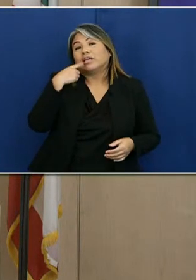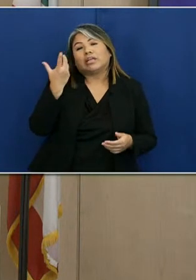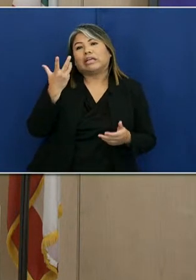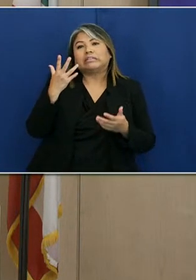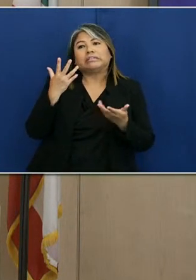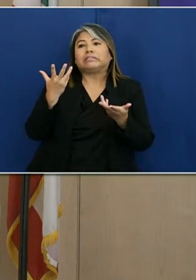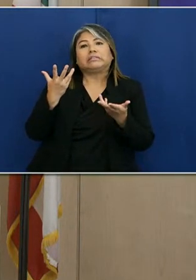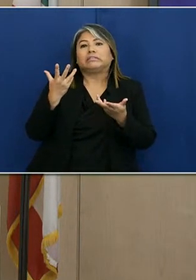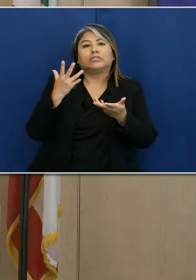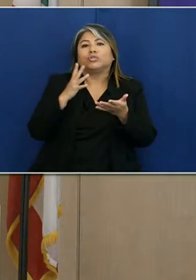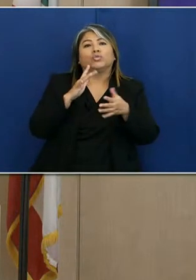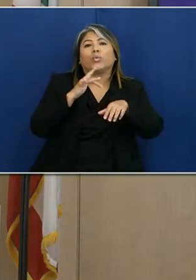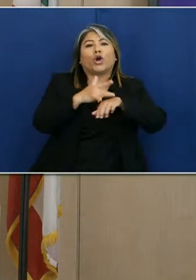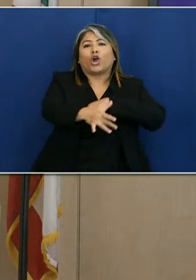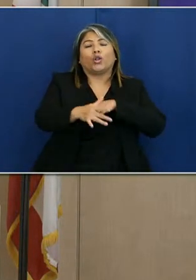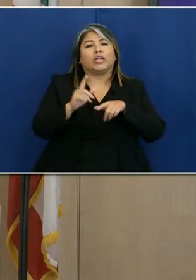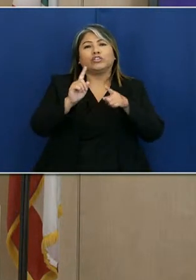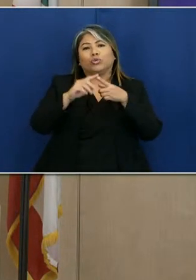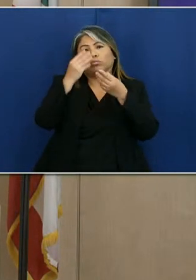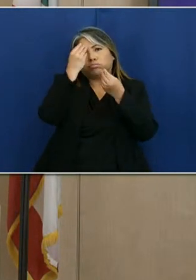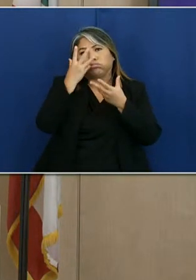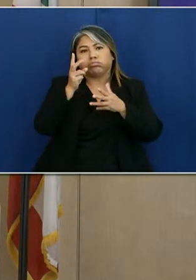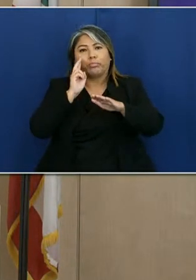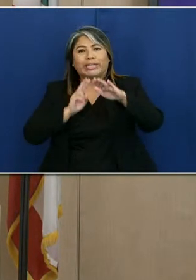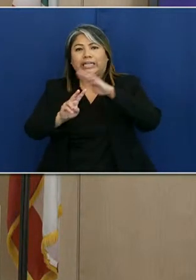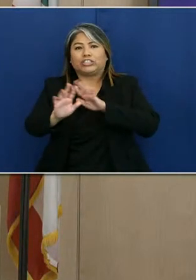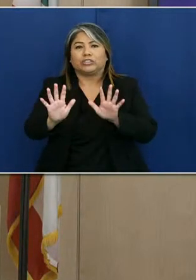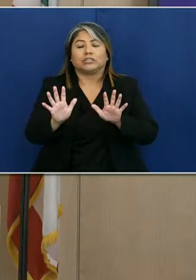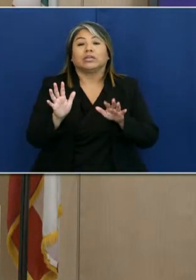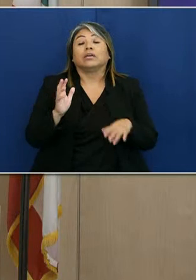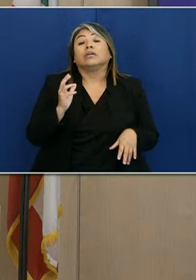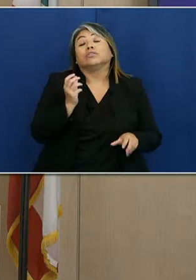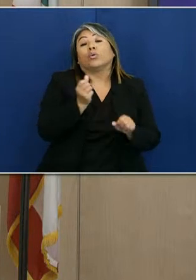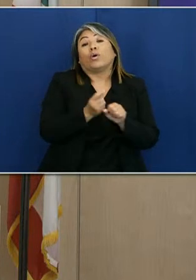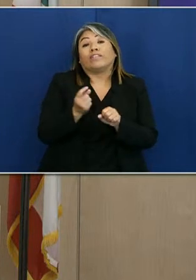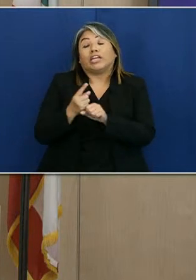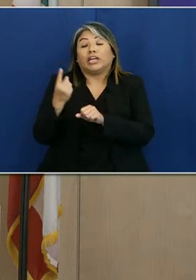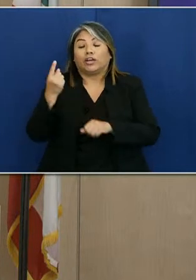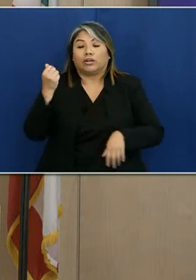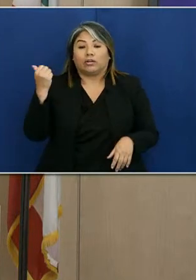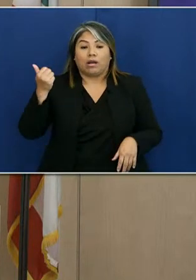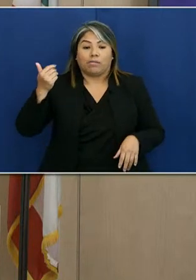provide any predictions. And as every year when I'm asked by